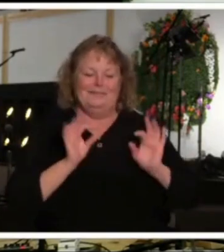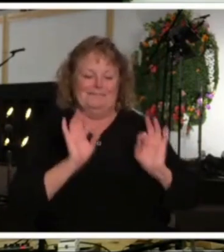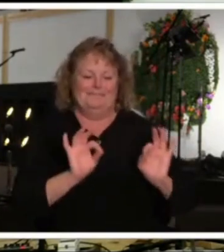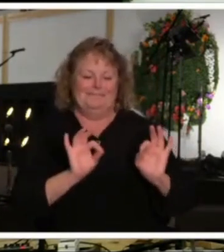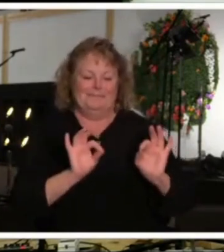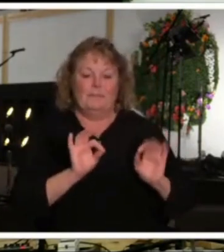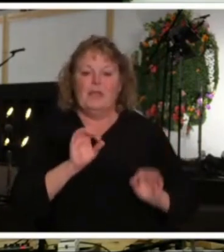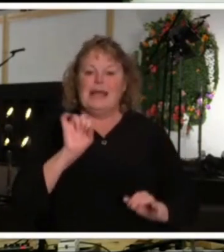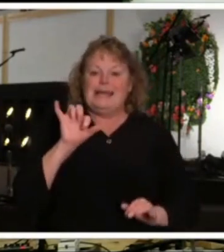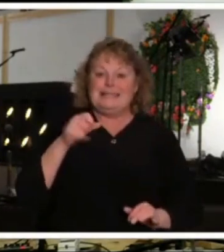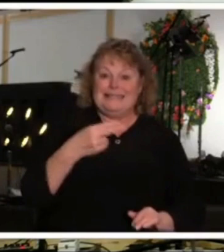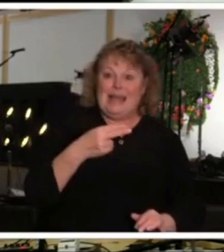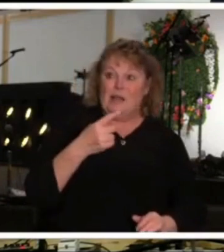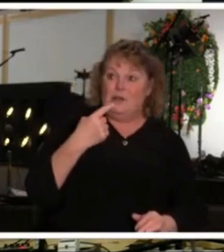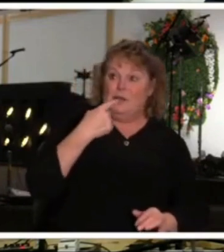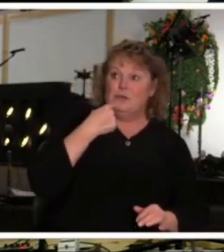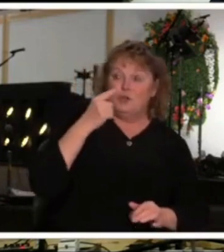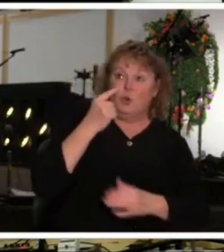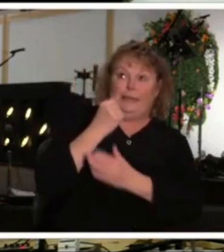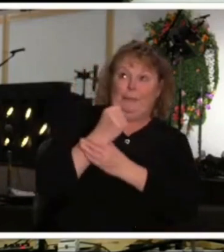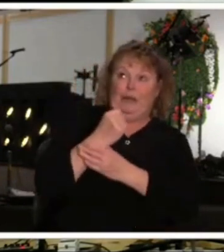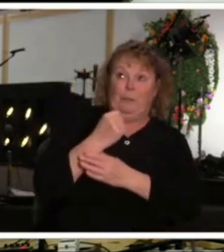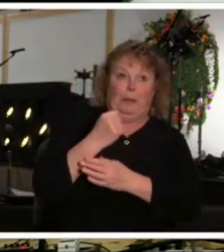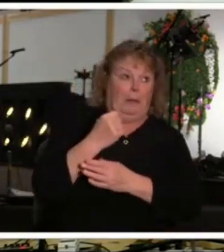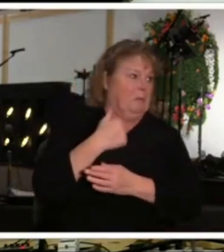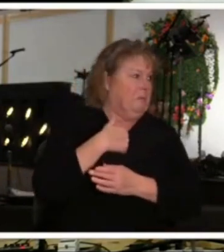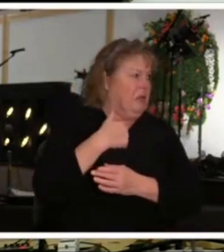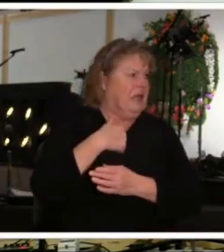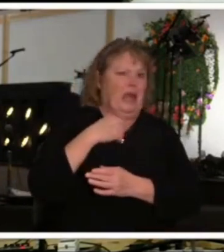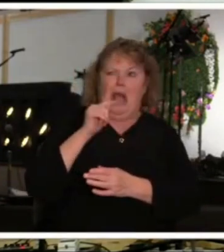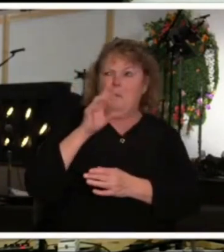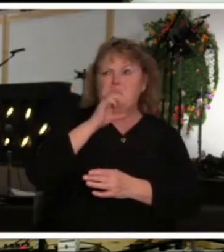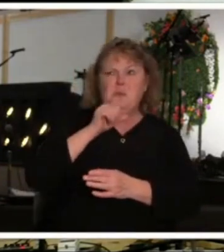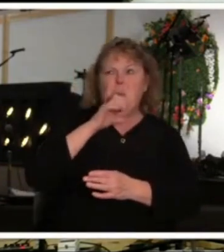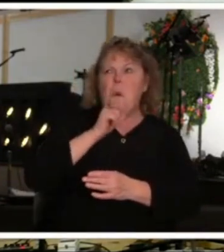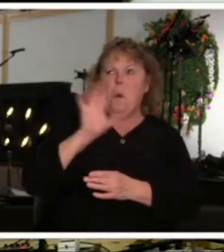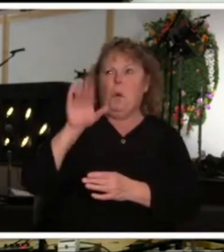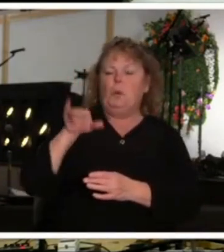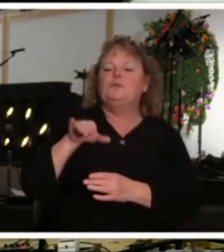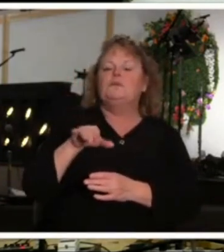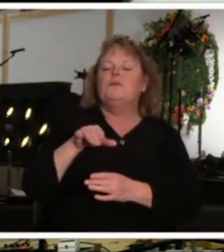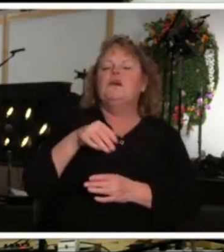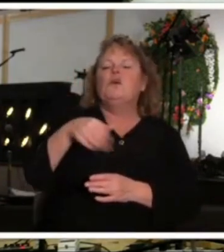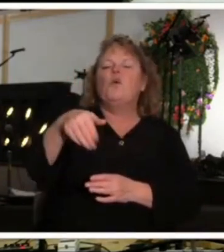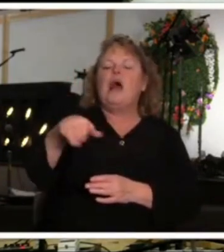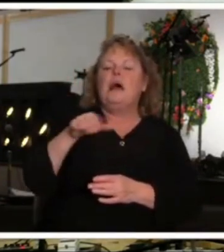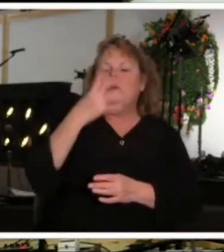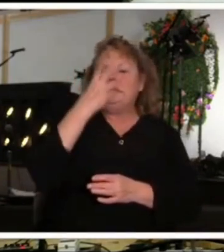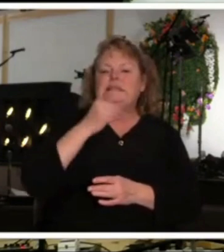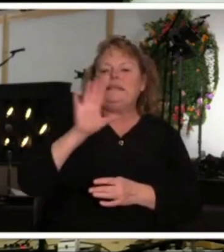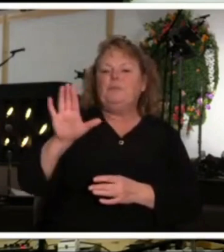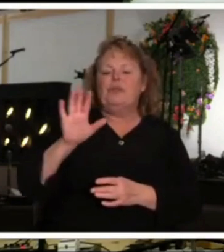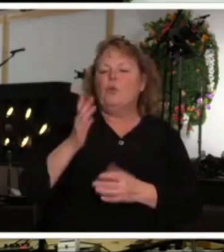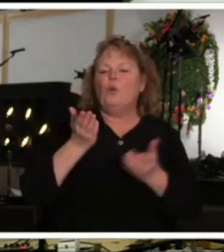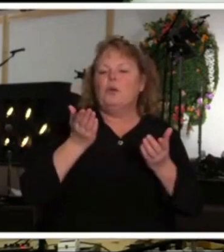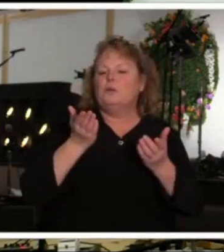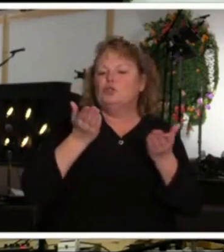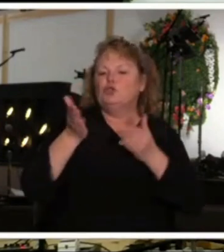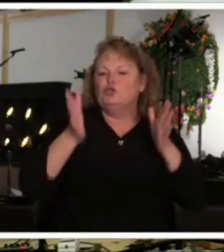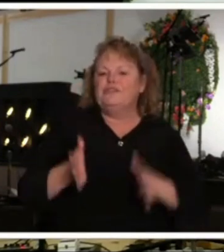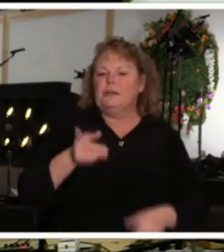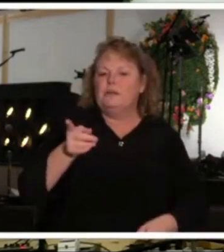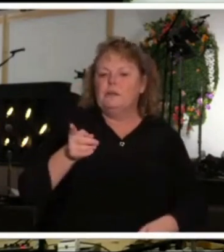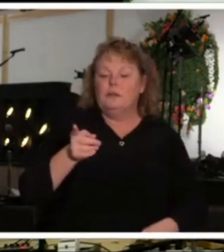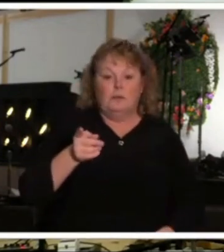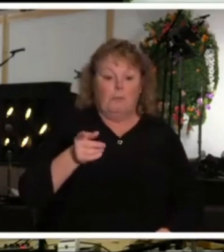And Sarah told him, well, it ain't going to be through me, so let's figure out another way to do this. And Abraham